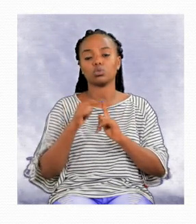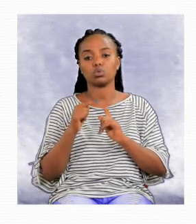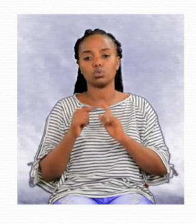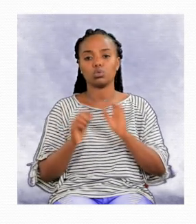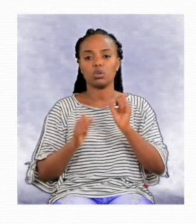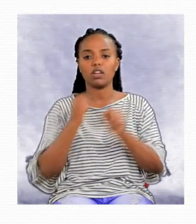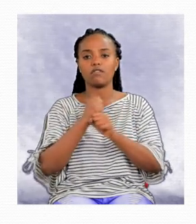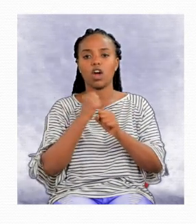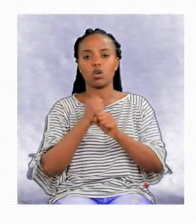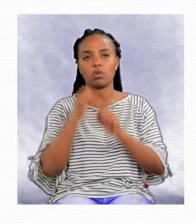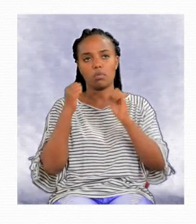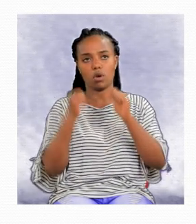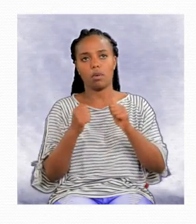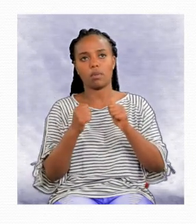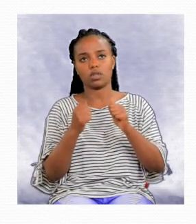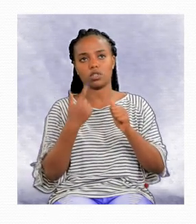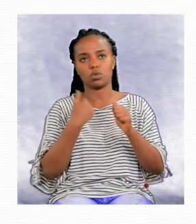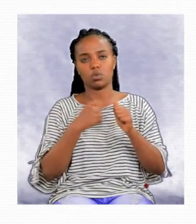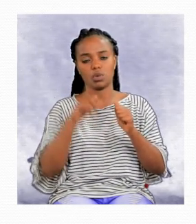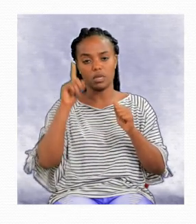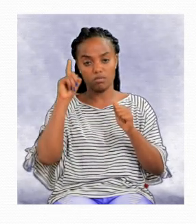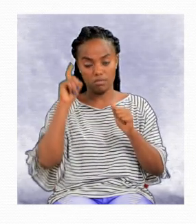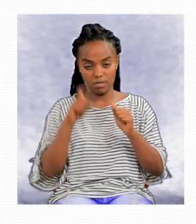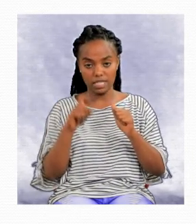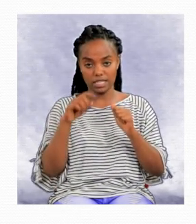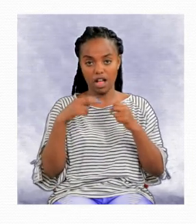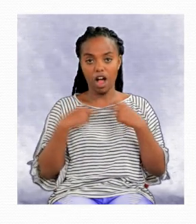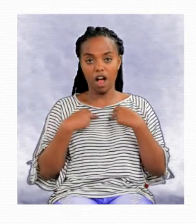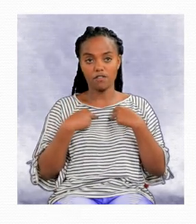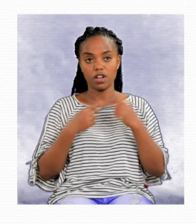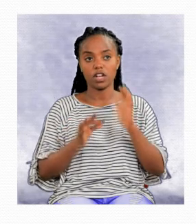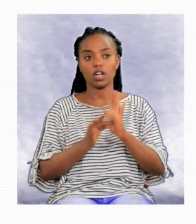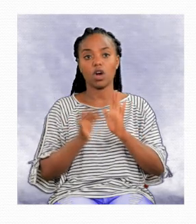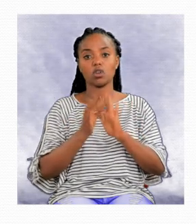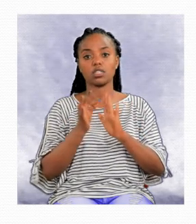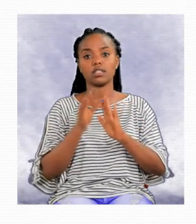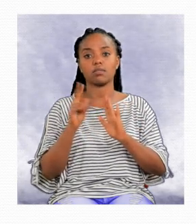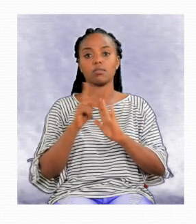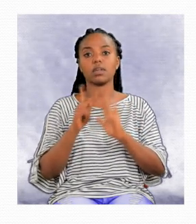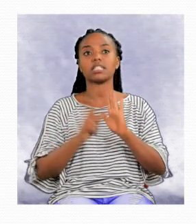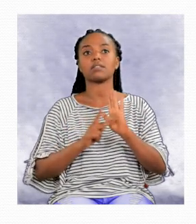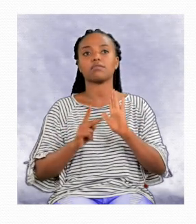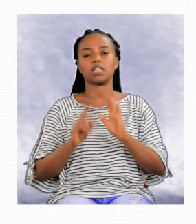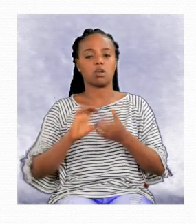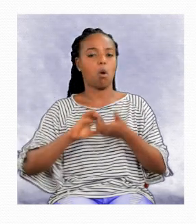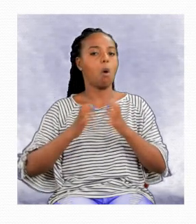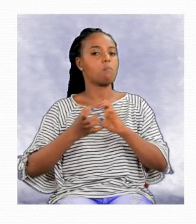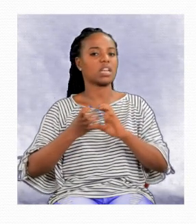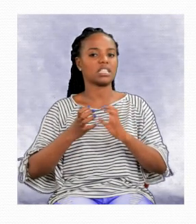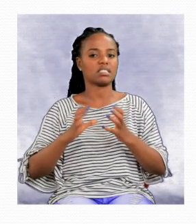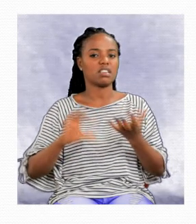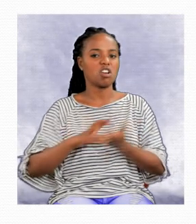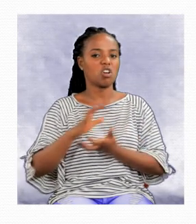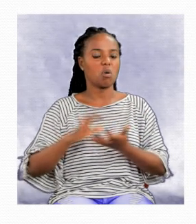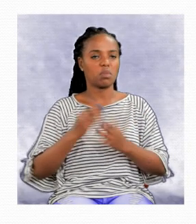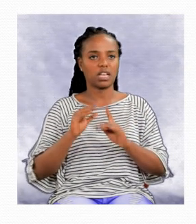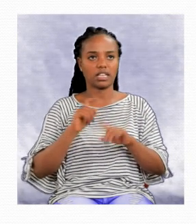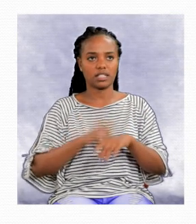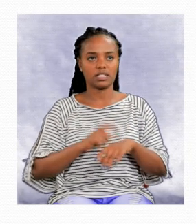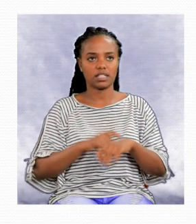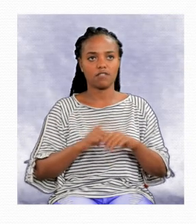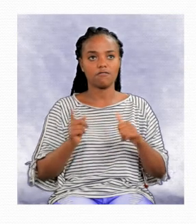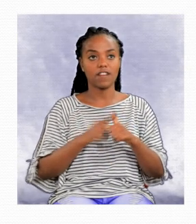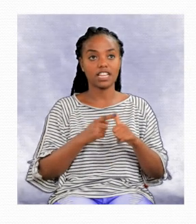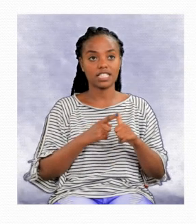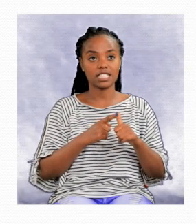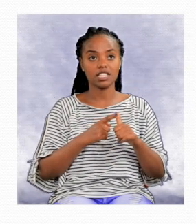probability, we count. So we need to have a counting principle for complex cases. So the first counting principle